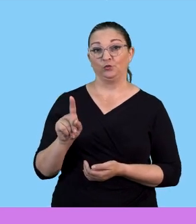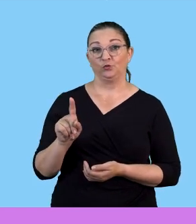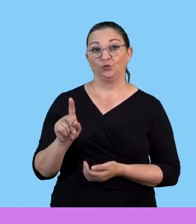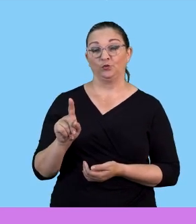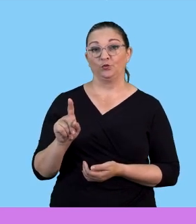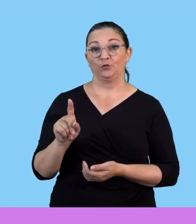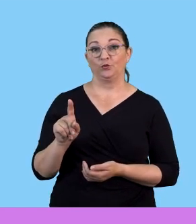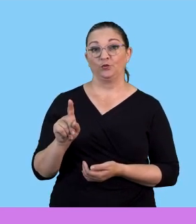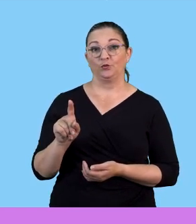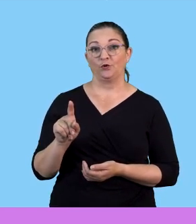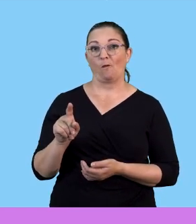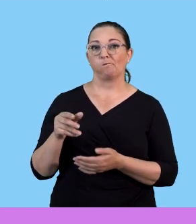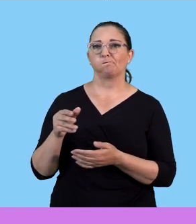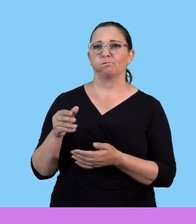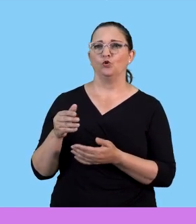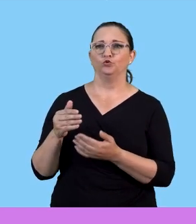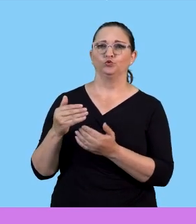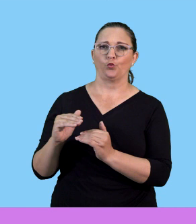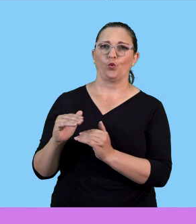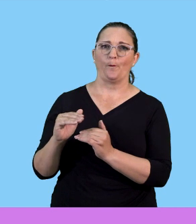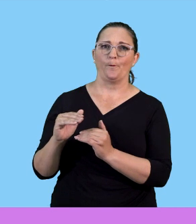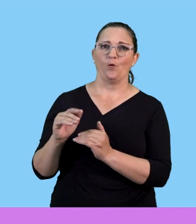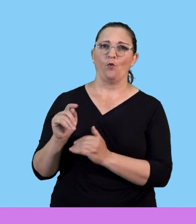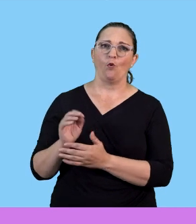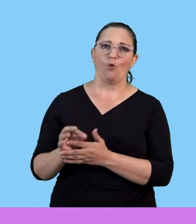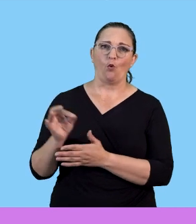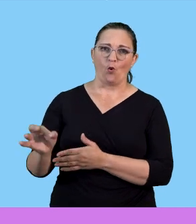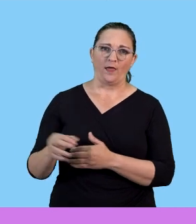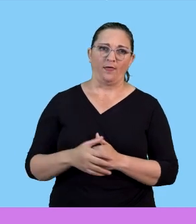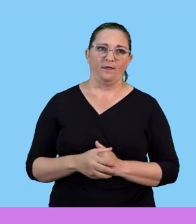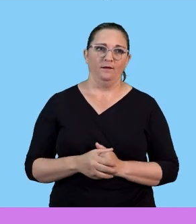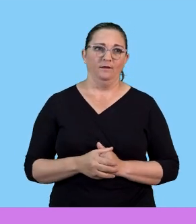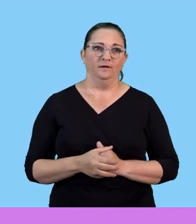And on the 8th, it's listed as a stop order.